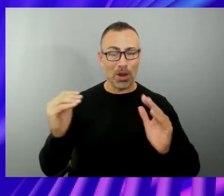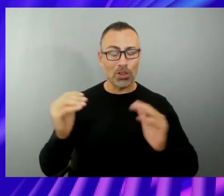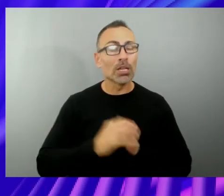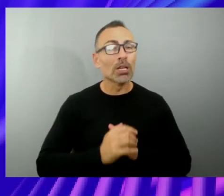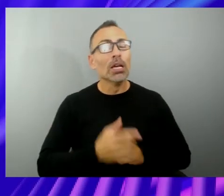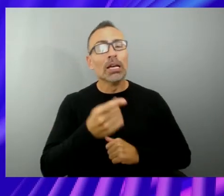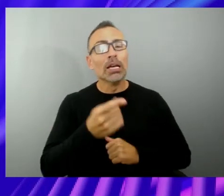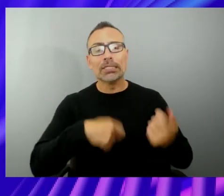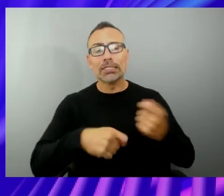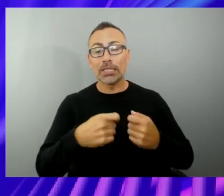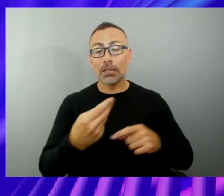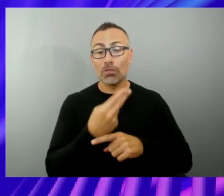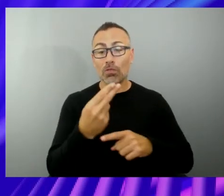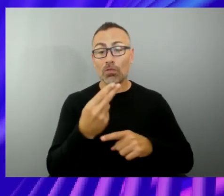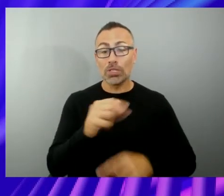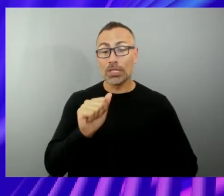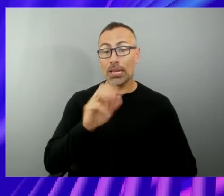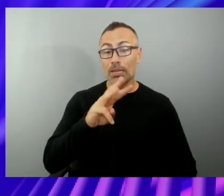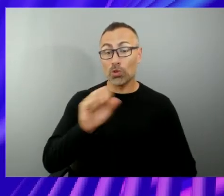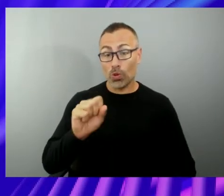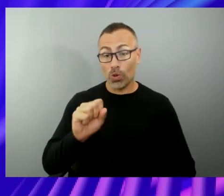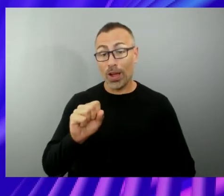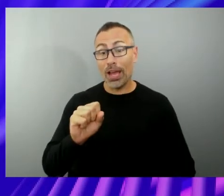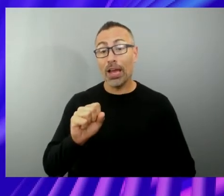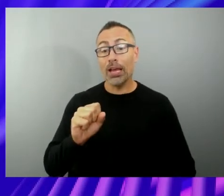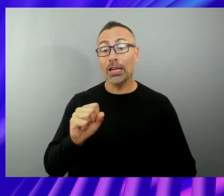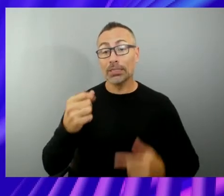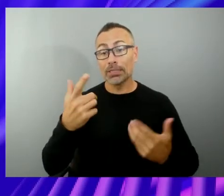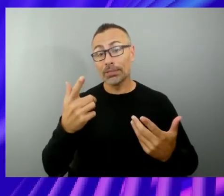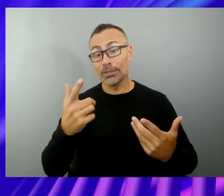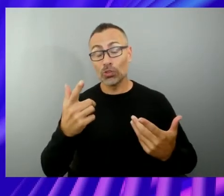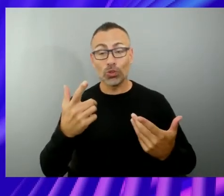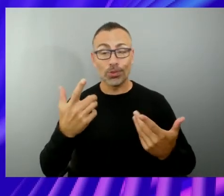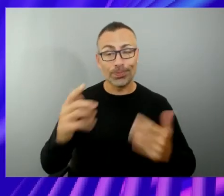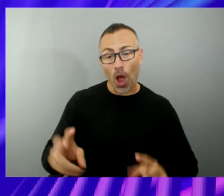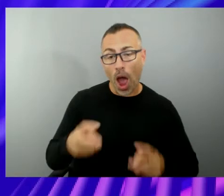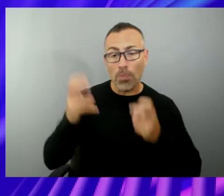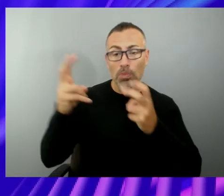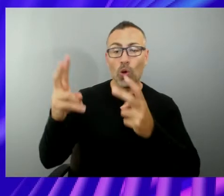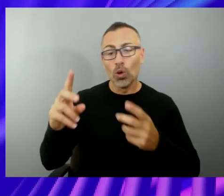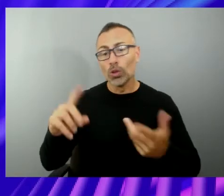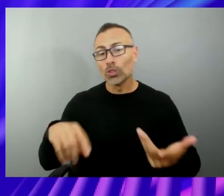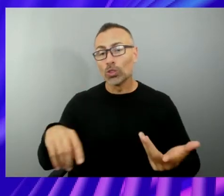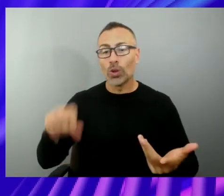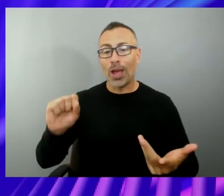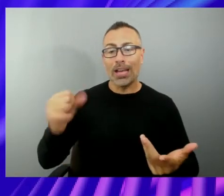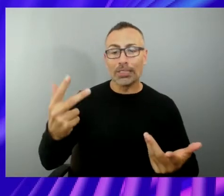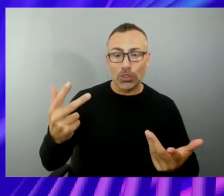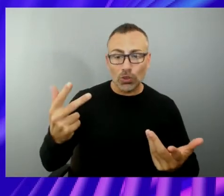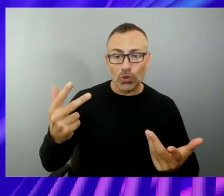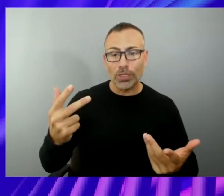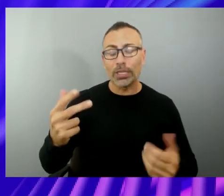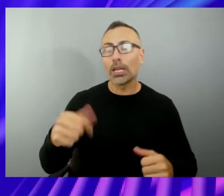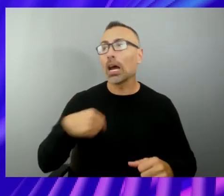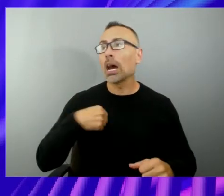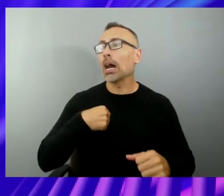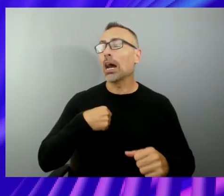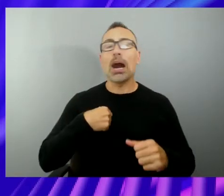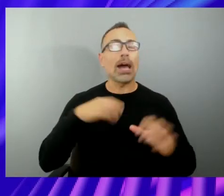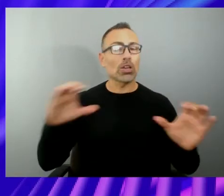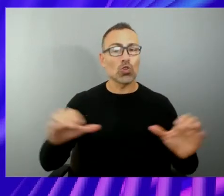AWS CLI to upload, something to S3, I could go do this manually, figure out like